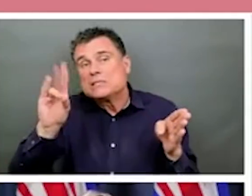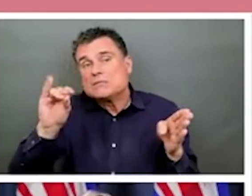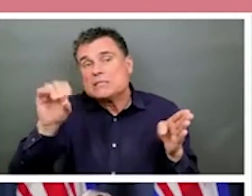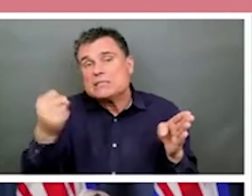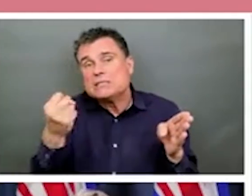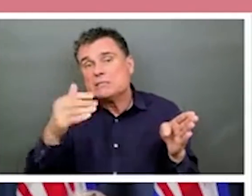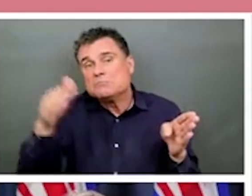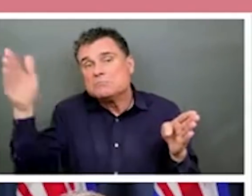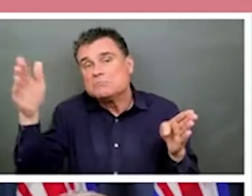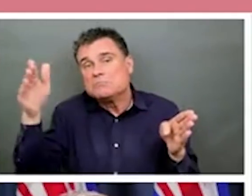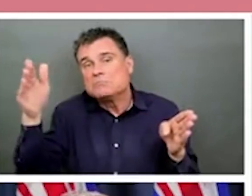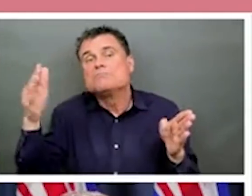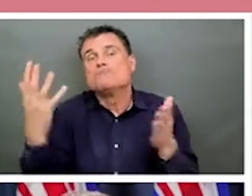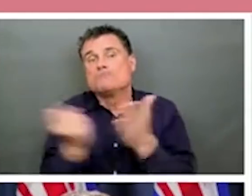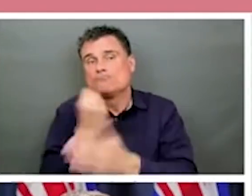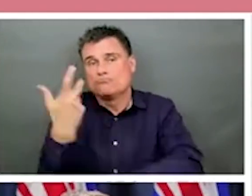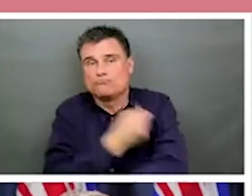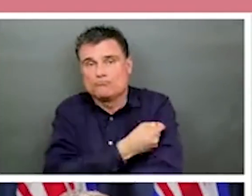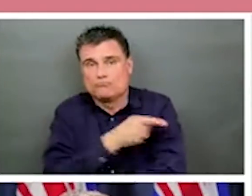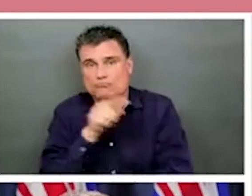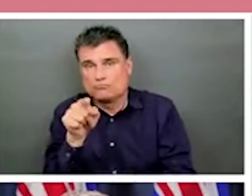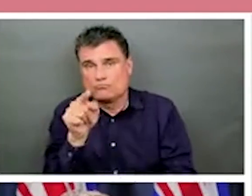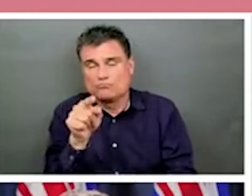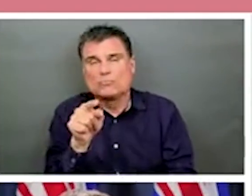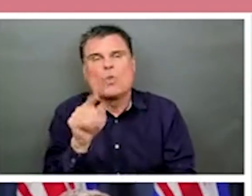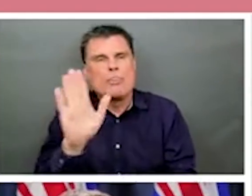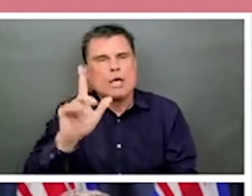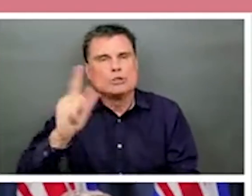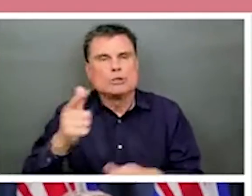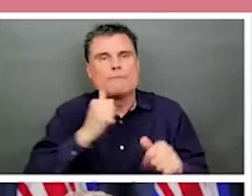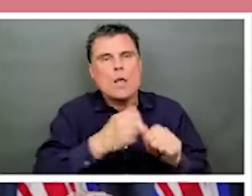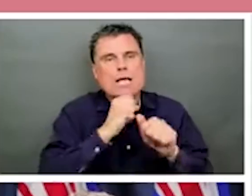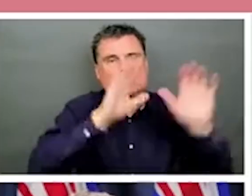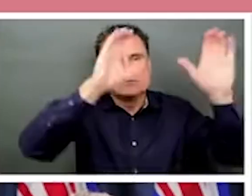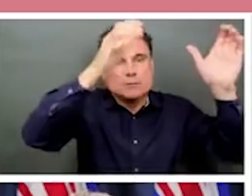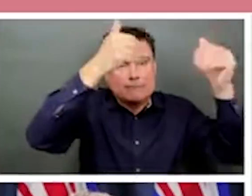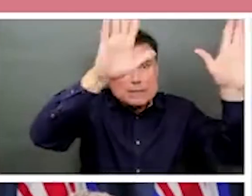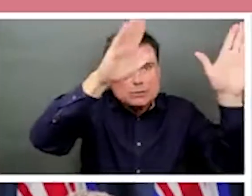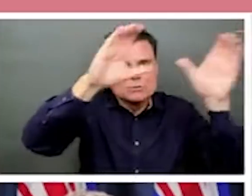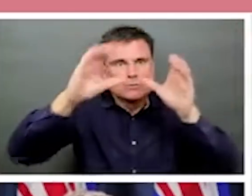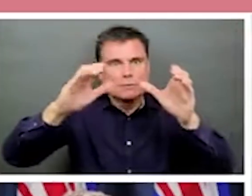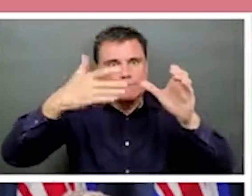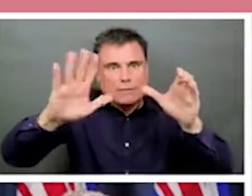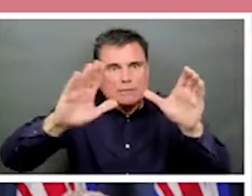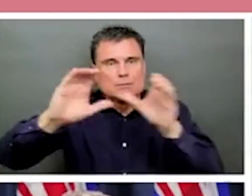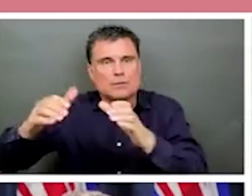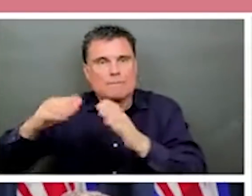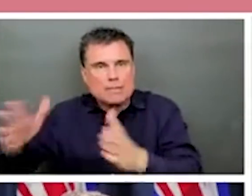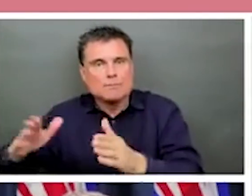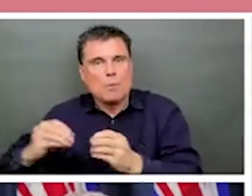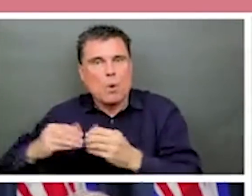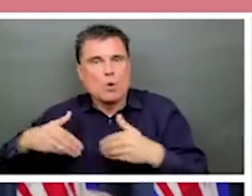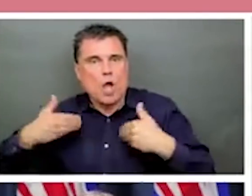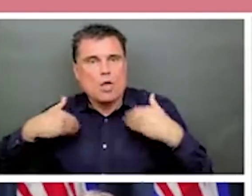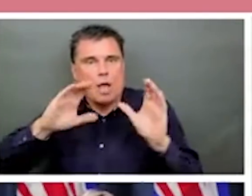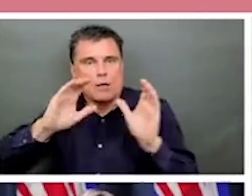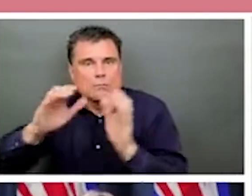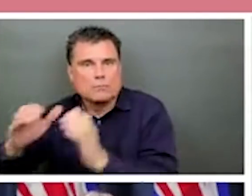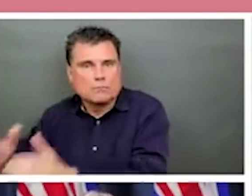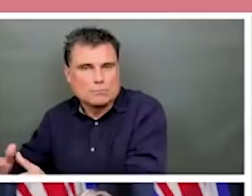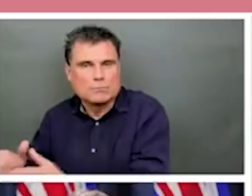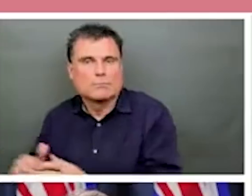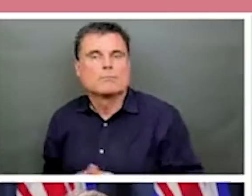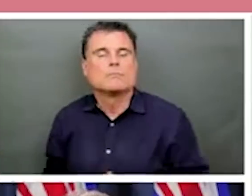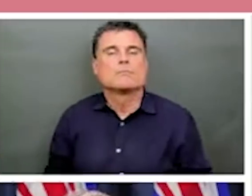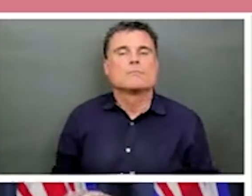we incrementally bring on capacity. And in May, we'll be at a minimum, pending